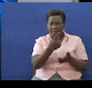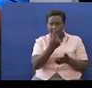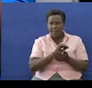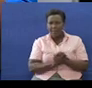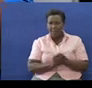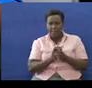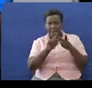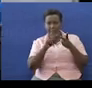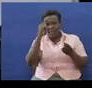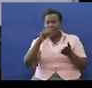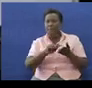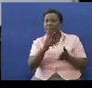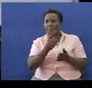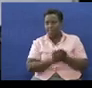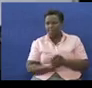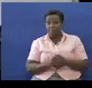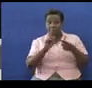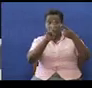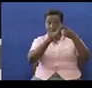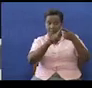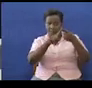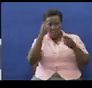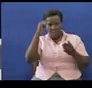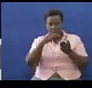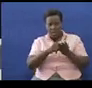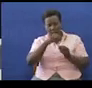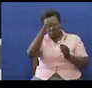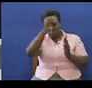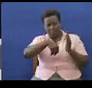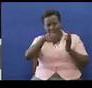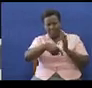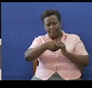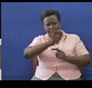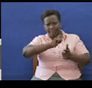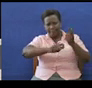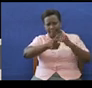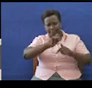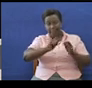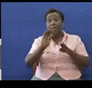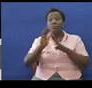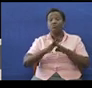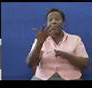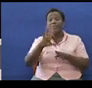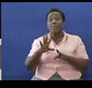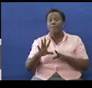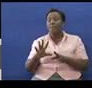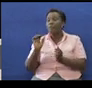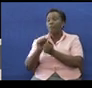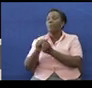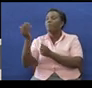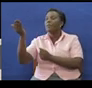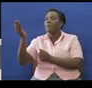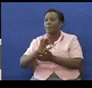What is water drilling and what is deforestation? You know that water drilling is drilling water so that you can use that